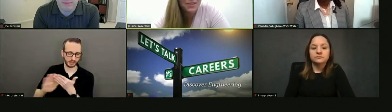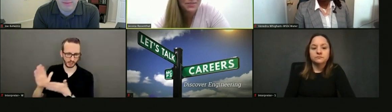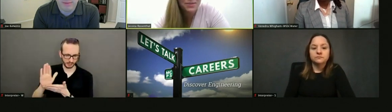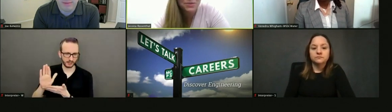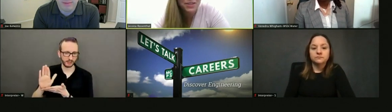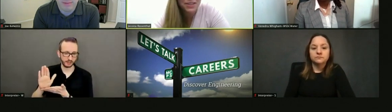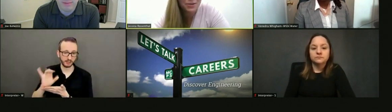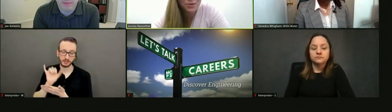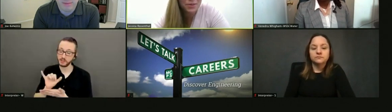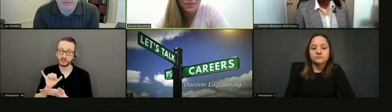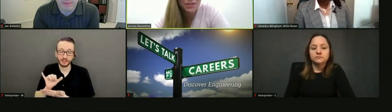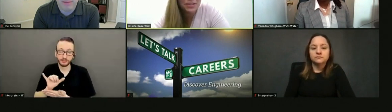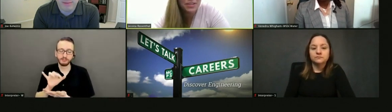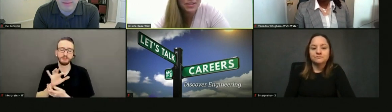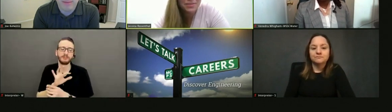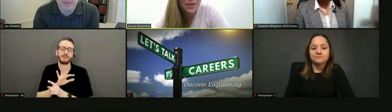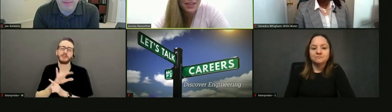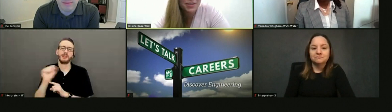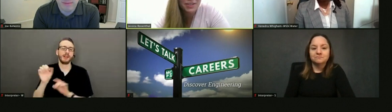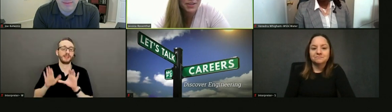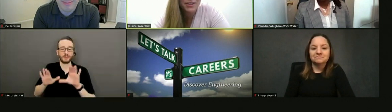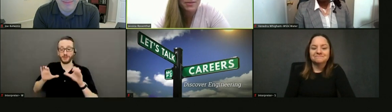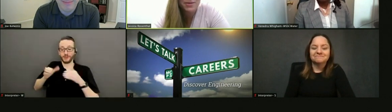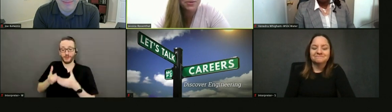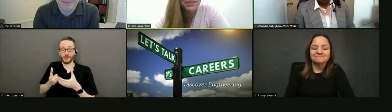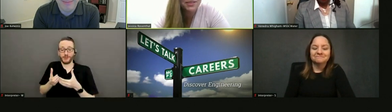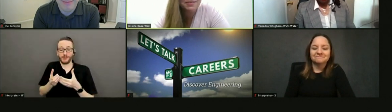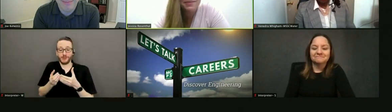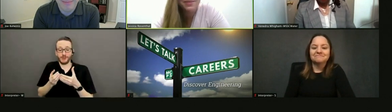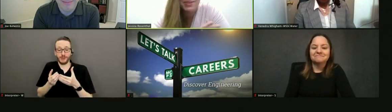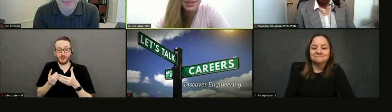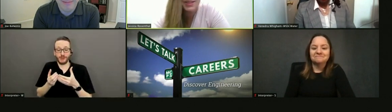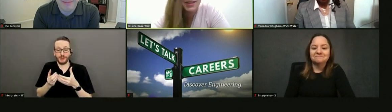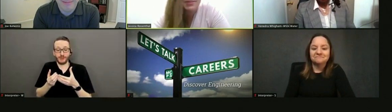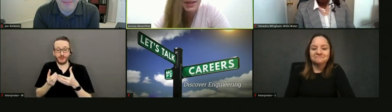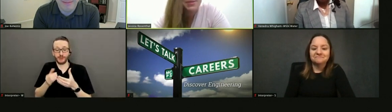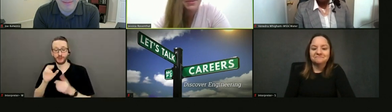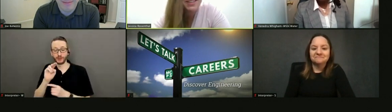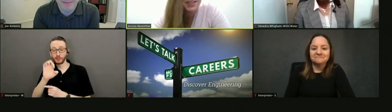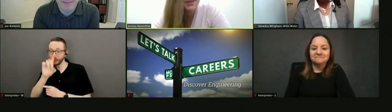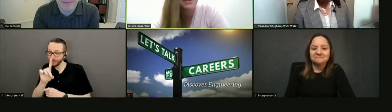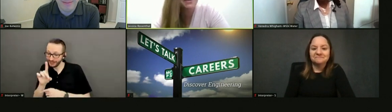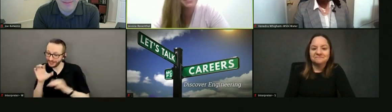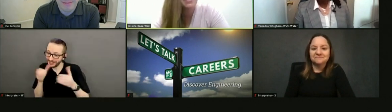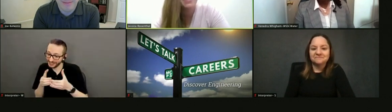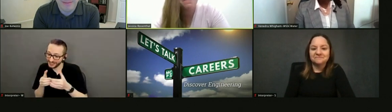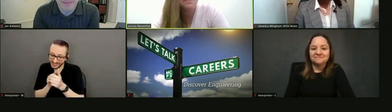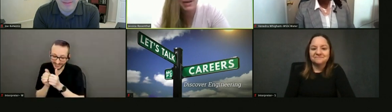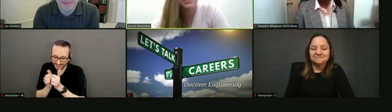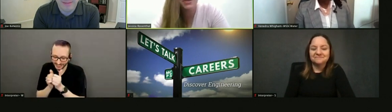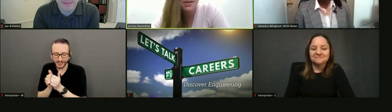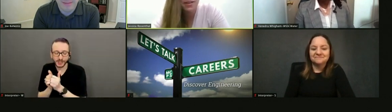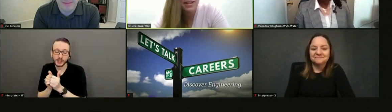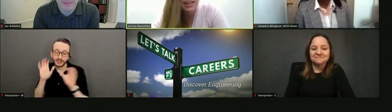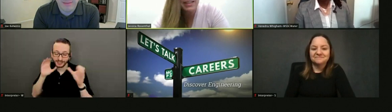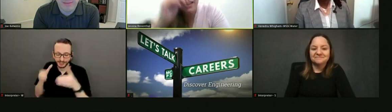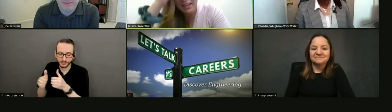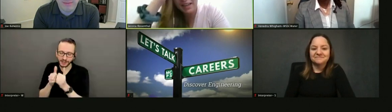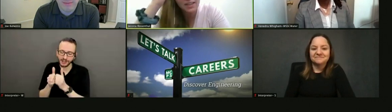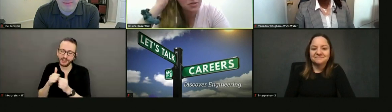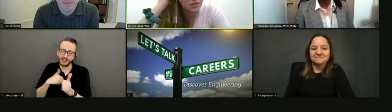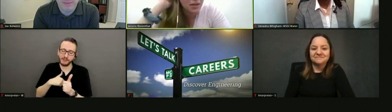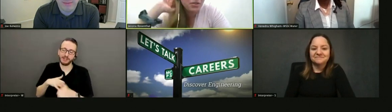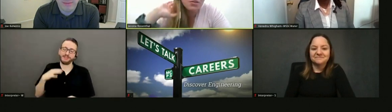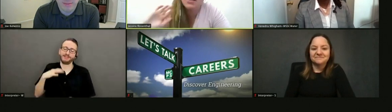That was awesome. It was like a group of nerds making a race car, which was just like my cup of tea. So that was very fun.